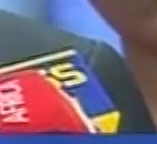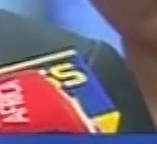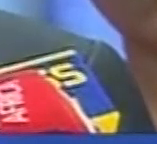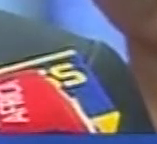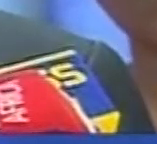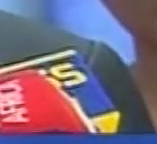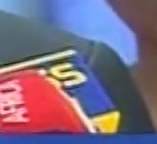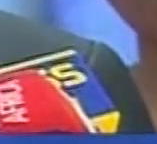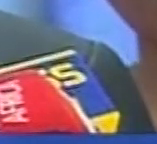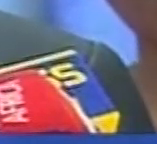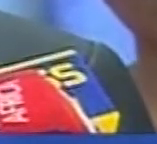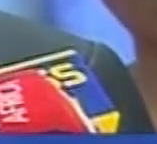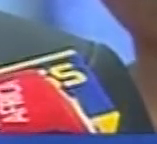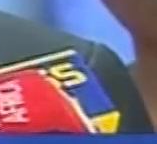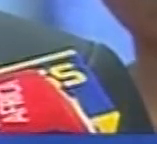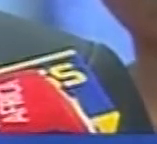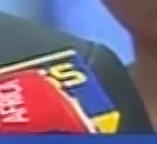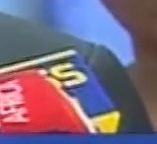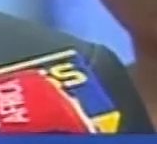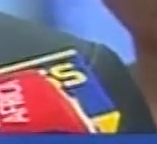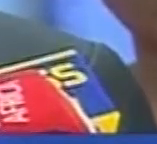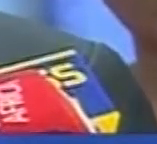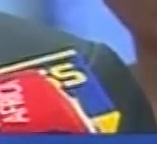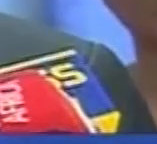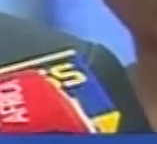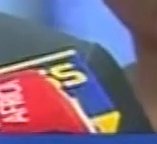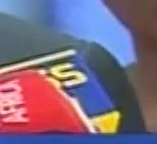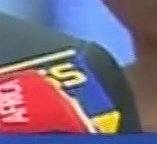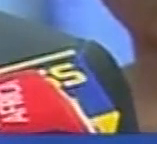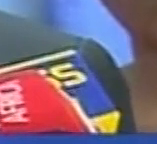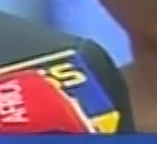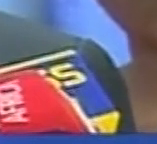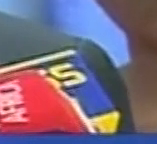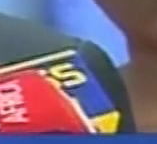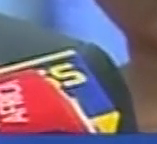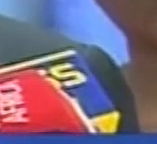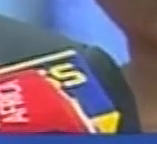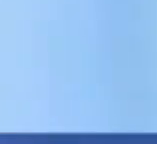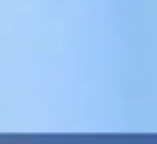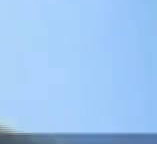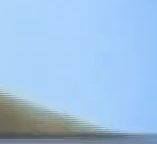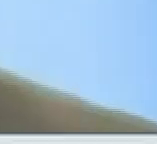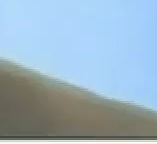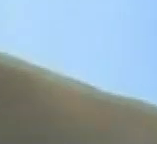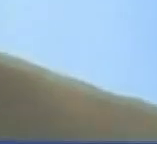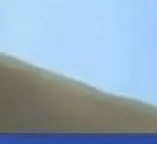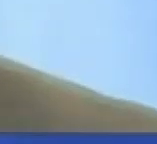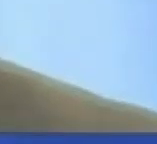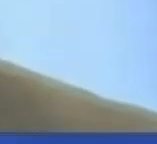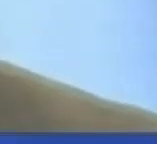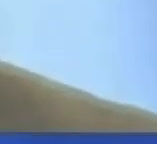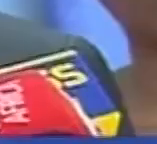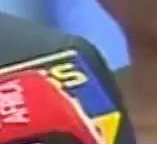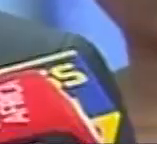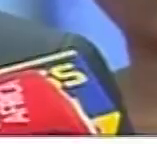people using BVR kits in the middle of ongoing voter registration suspect and mischievous. We need an